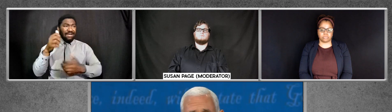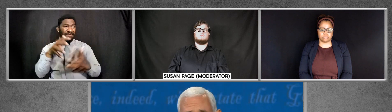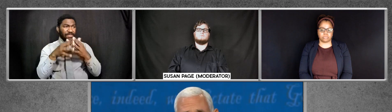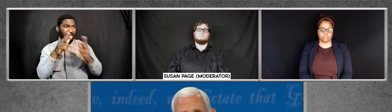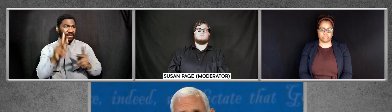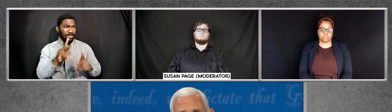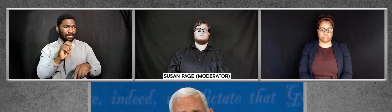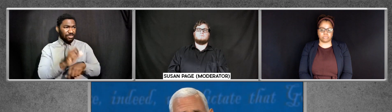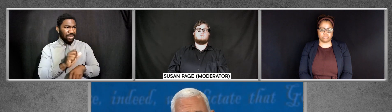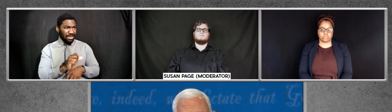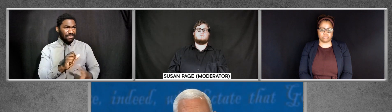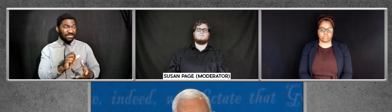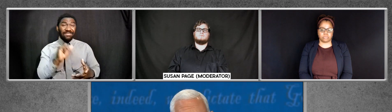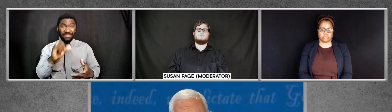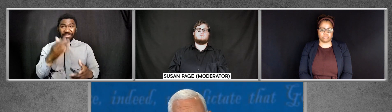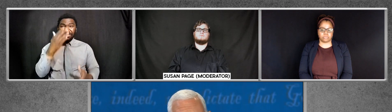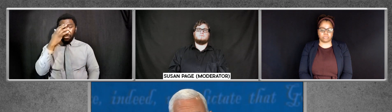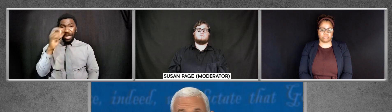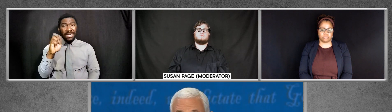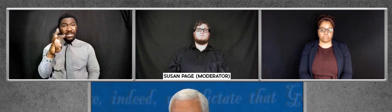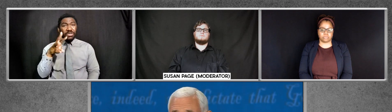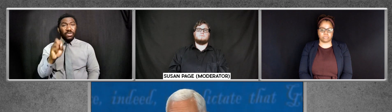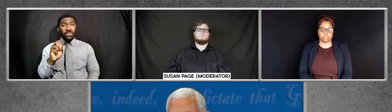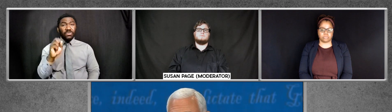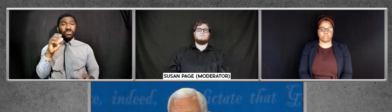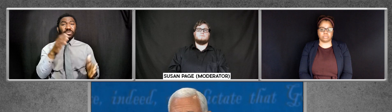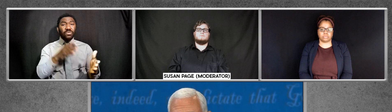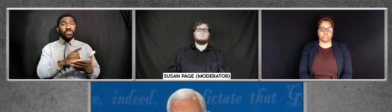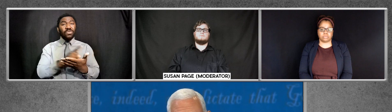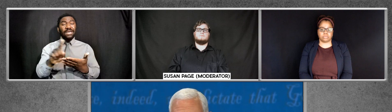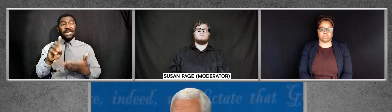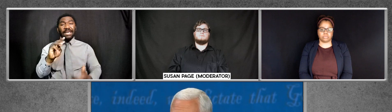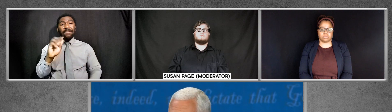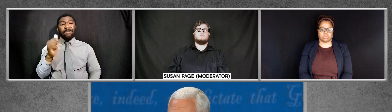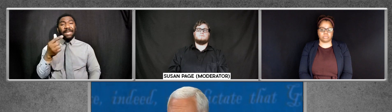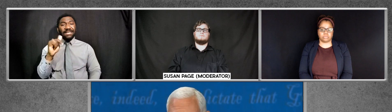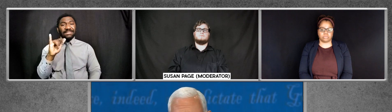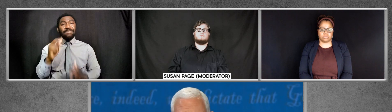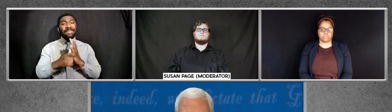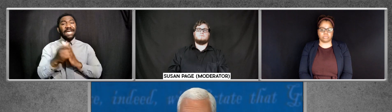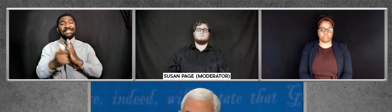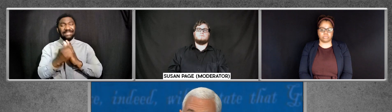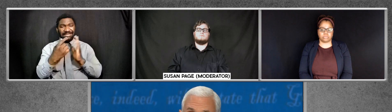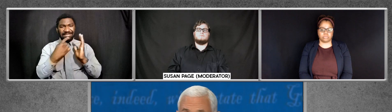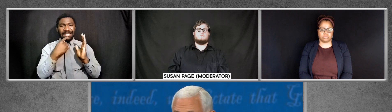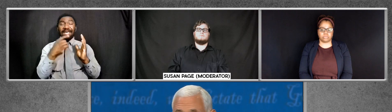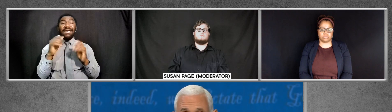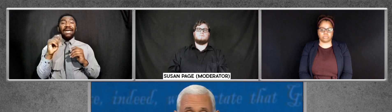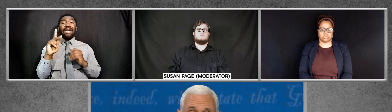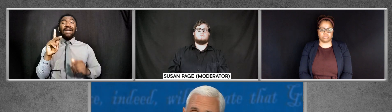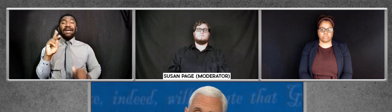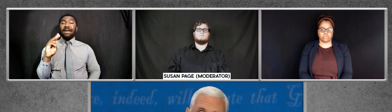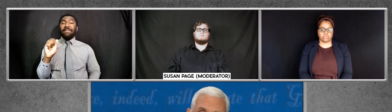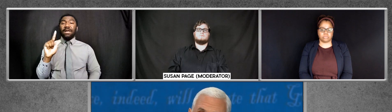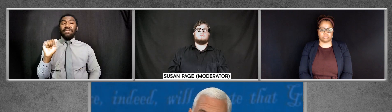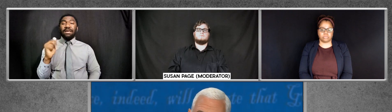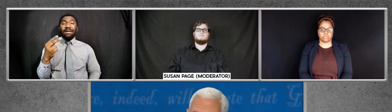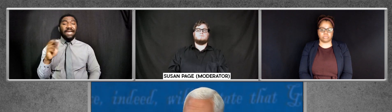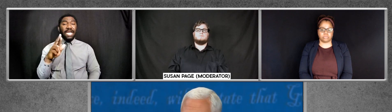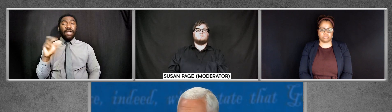Newsweek magazine said that Kamala Harris was the most liberal member of the United States Senate in 2019, more liberal than Bernie